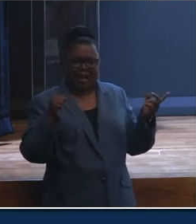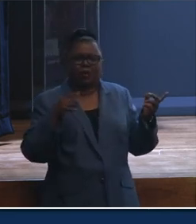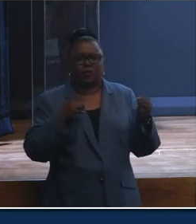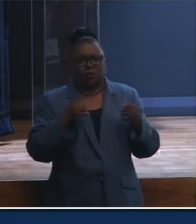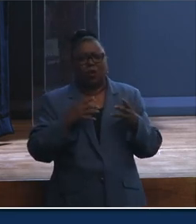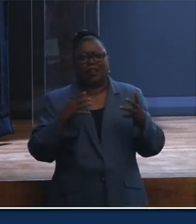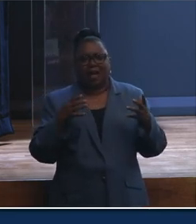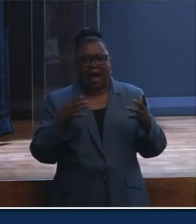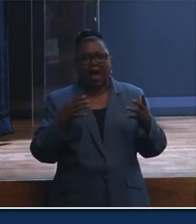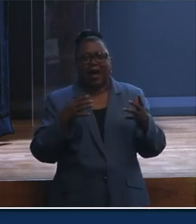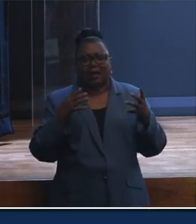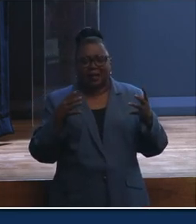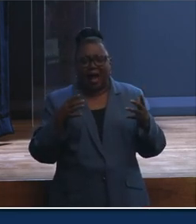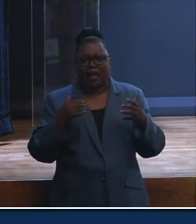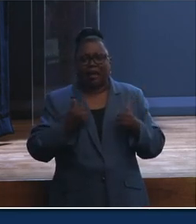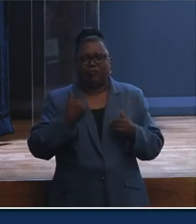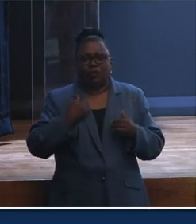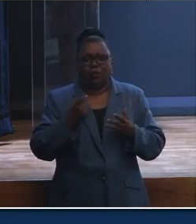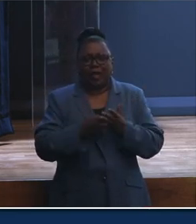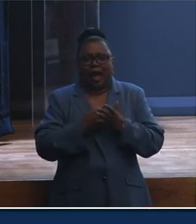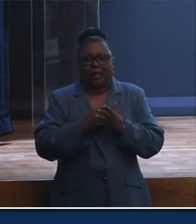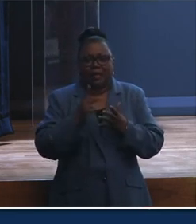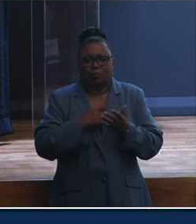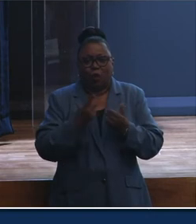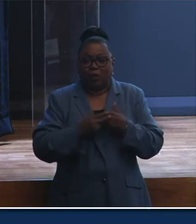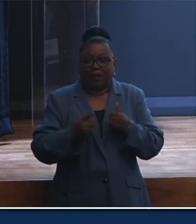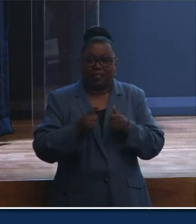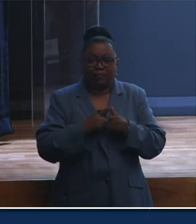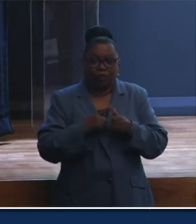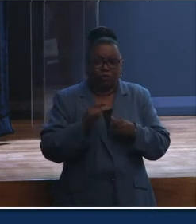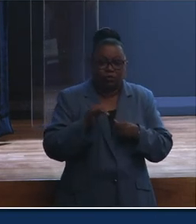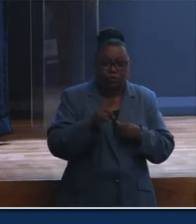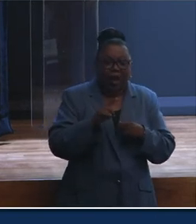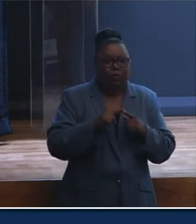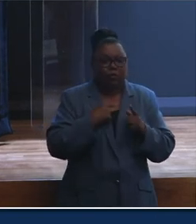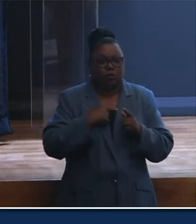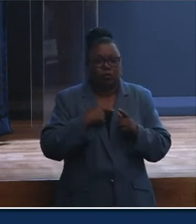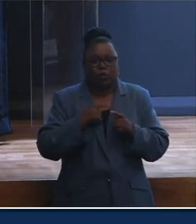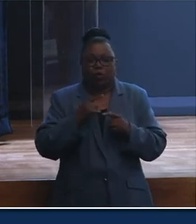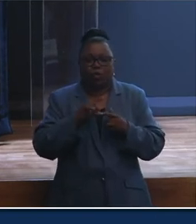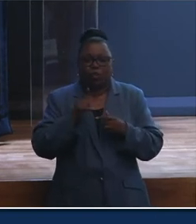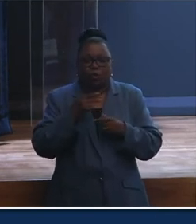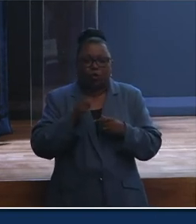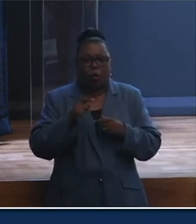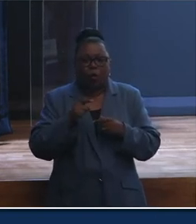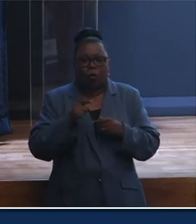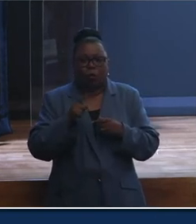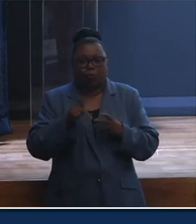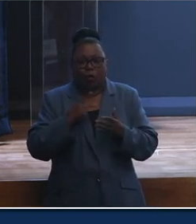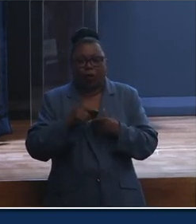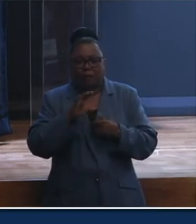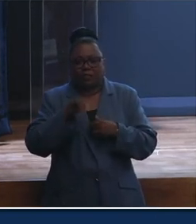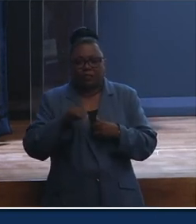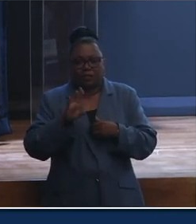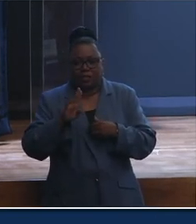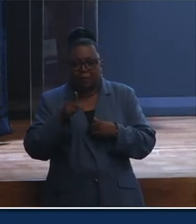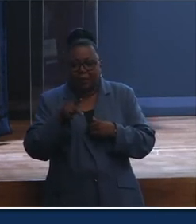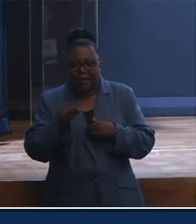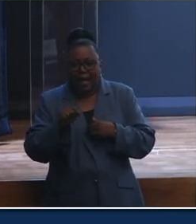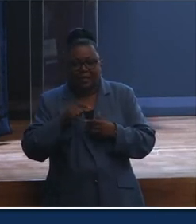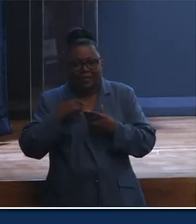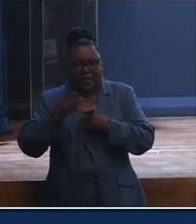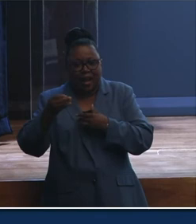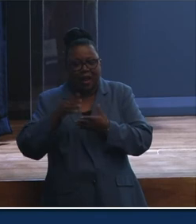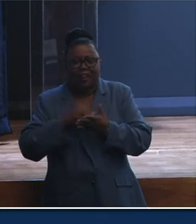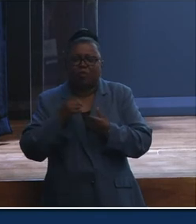do a lot of youth hockey programs, whether that's First Stride. We do the GOAL program at the Chicago Public Schools, which stands for Get Out and Learn,